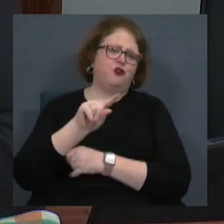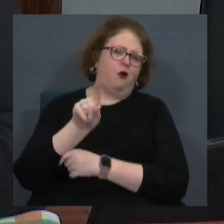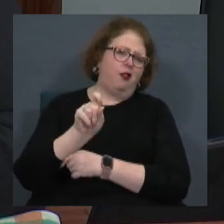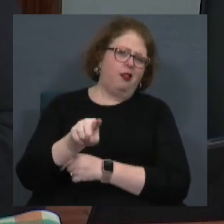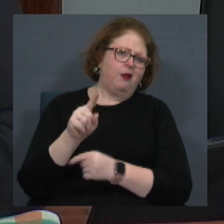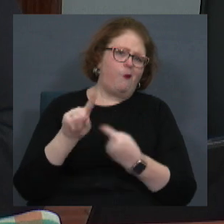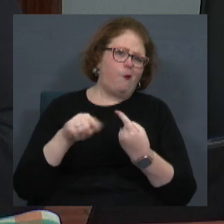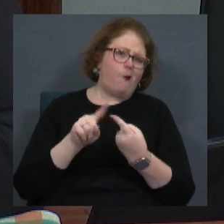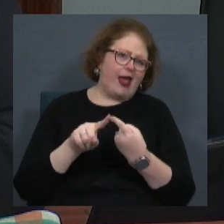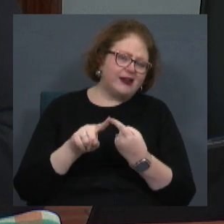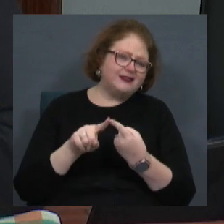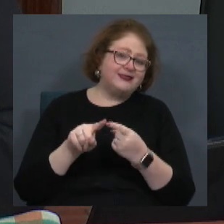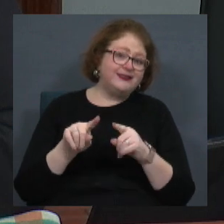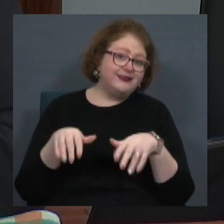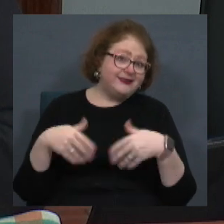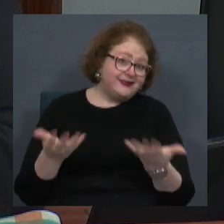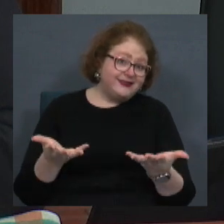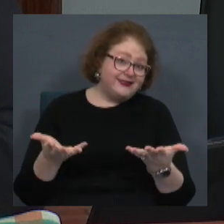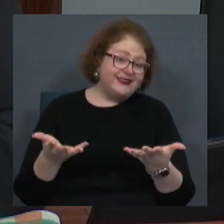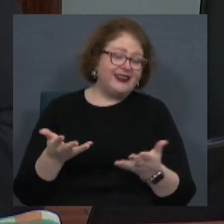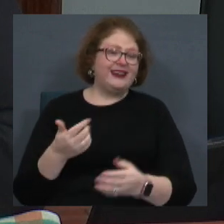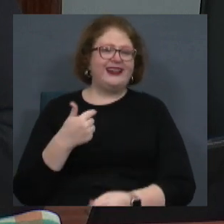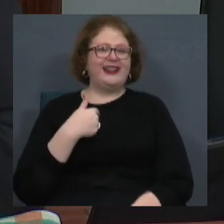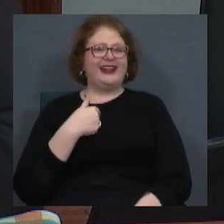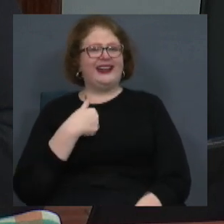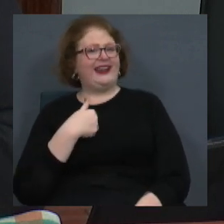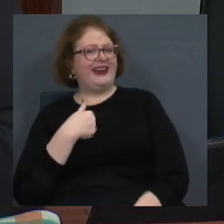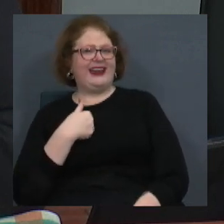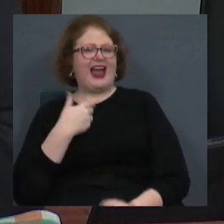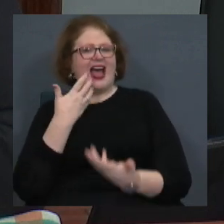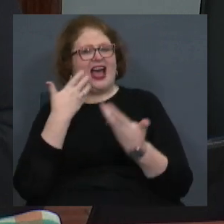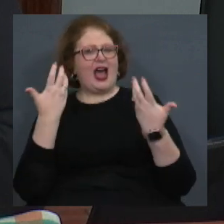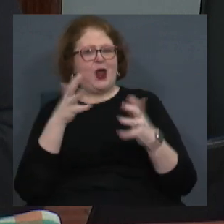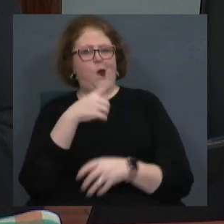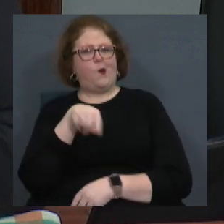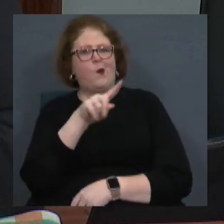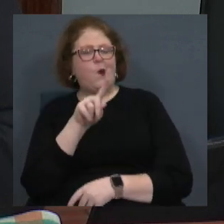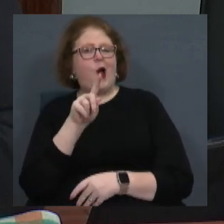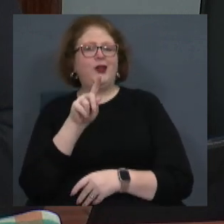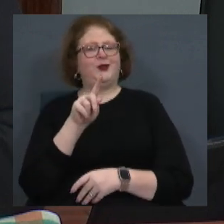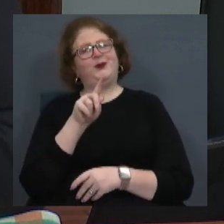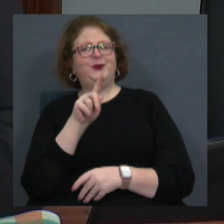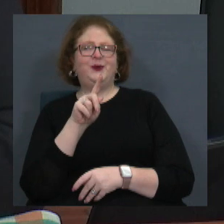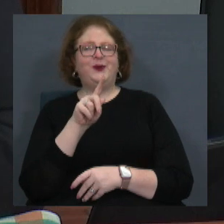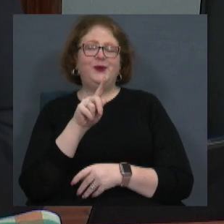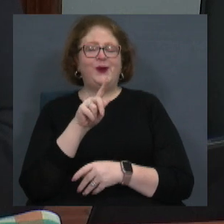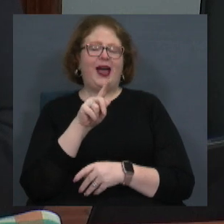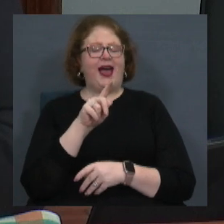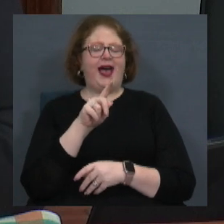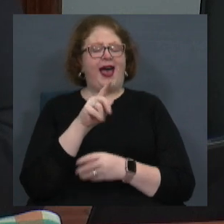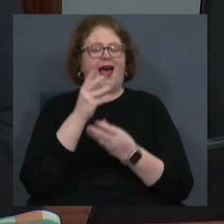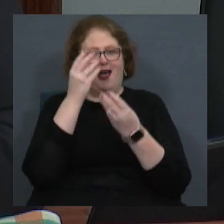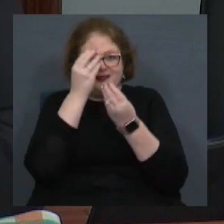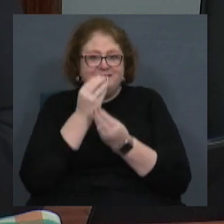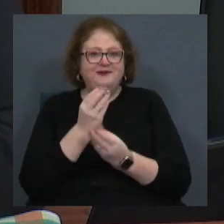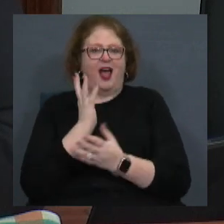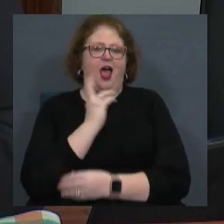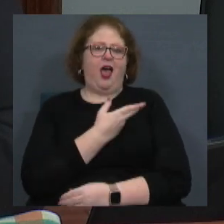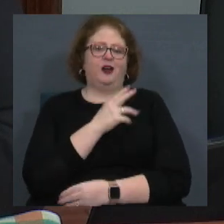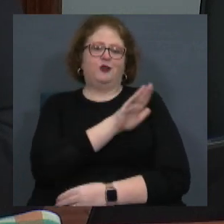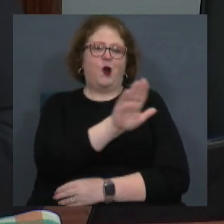any I don't want anybody to reveal any secrets or anything if you're talking with